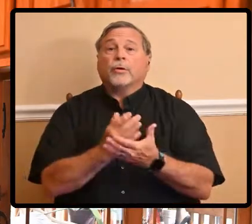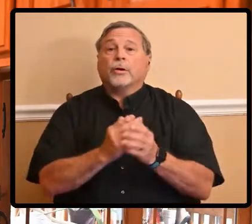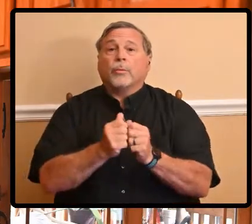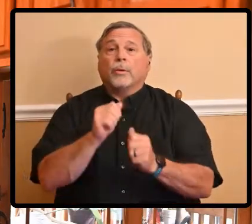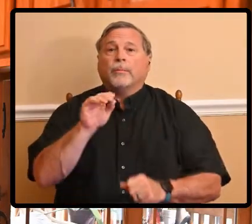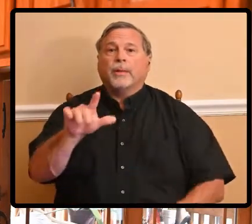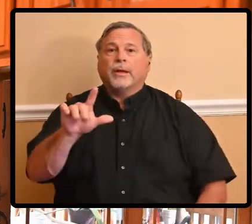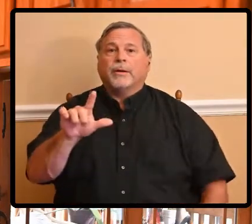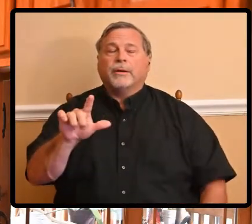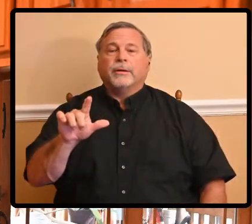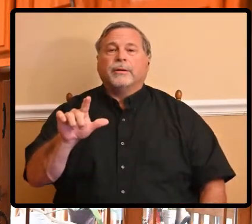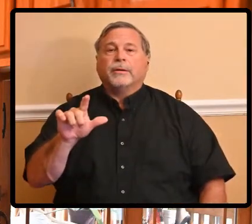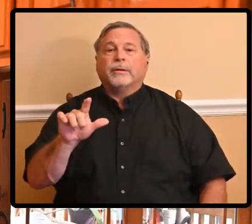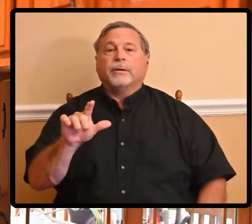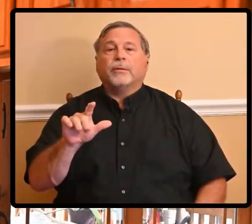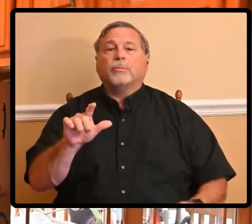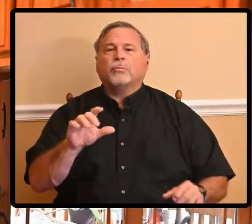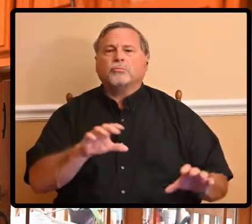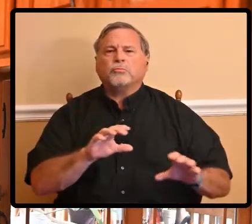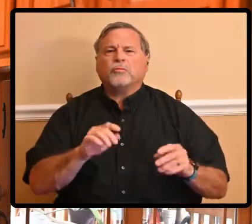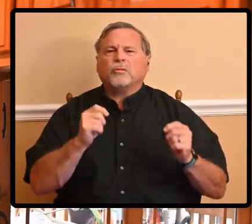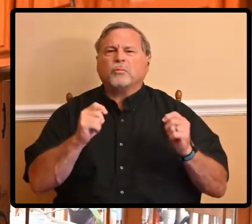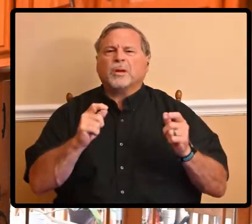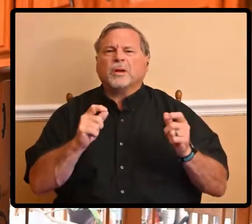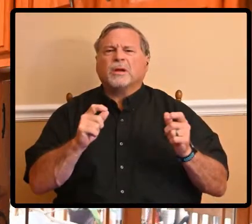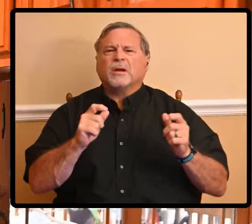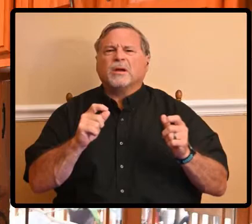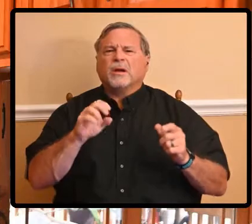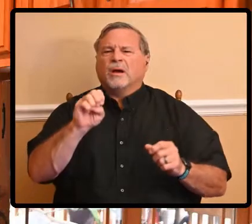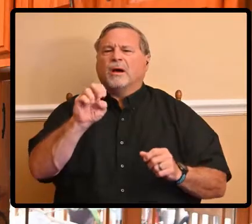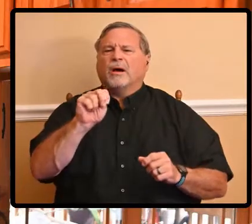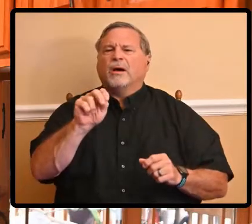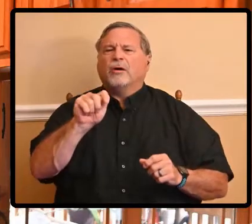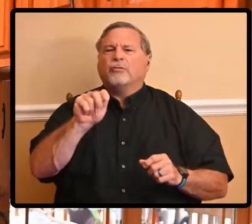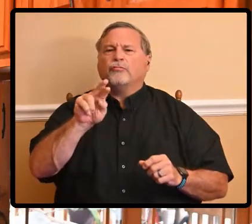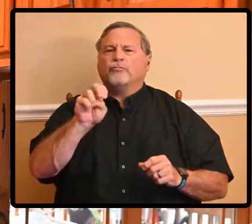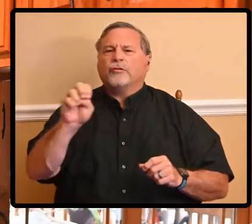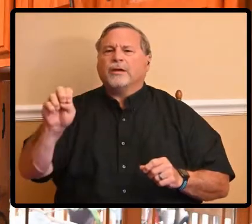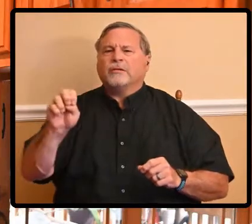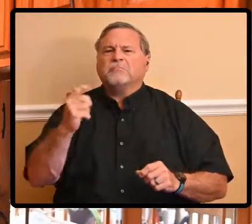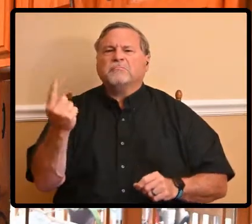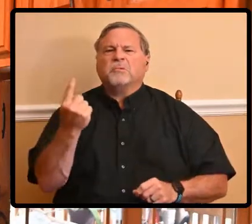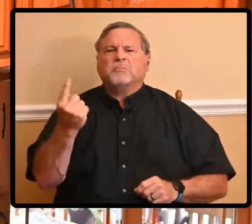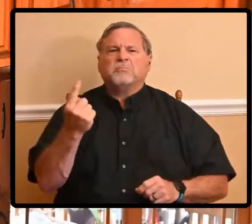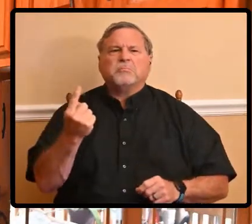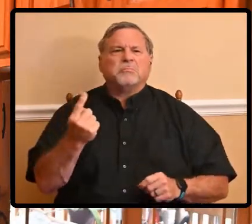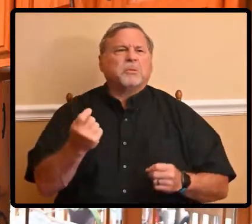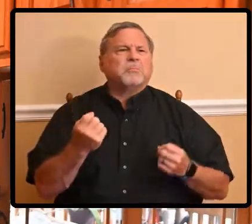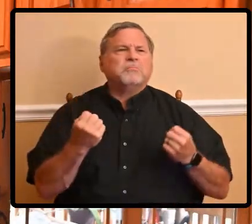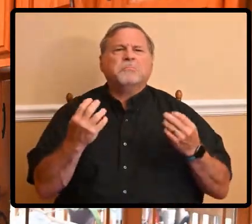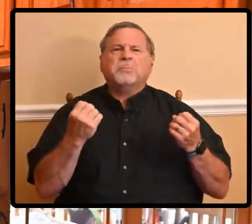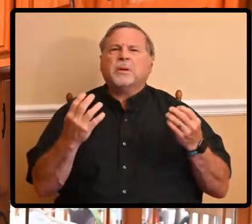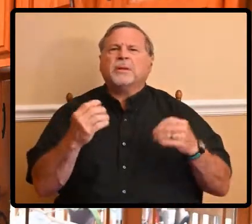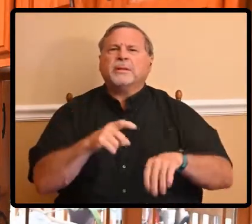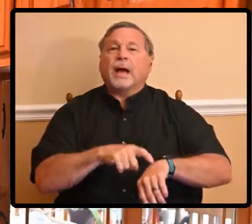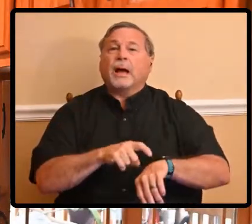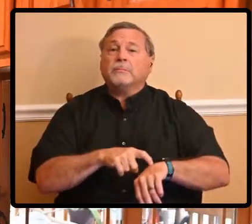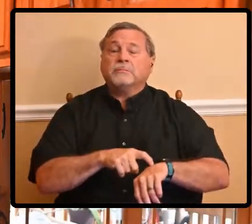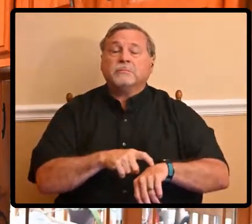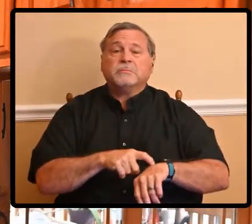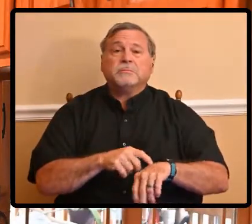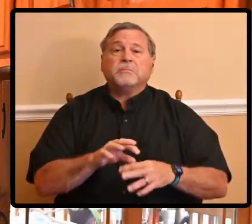welcome back to Cooking with Bill. We're going to do a real quick entree, something that you've probably had lots of